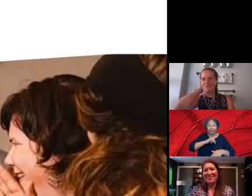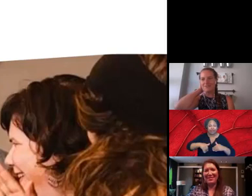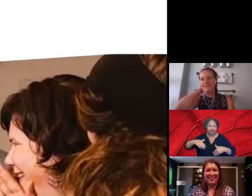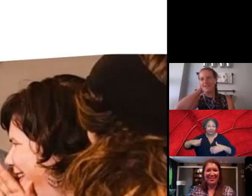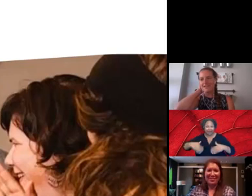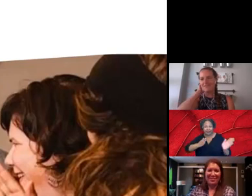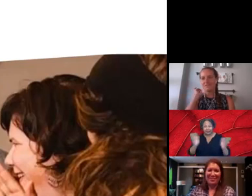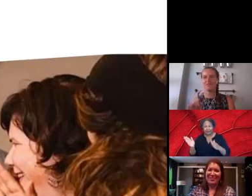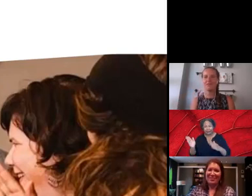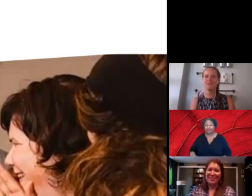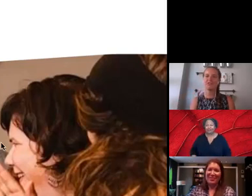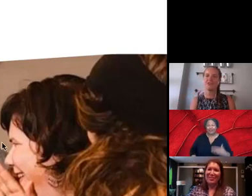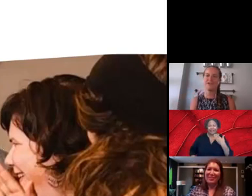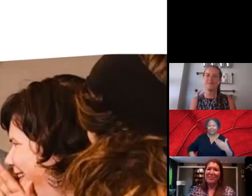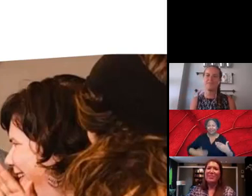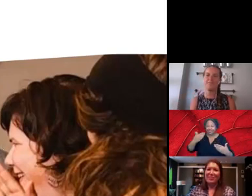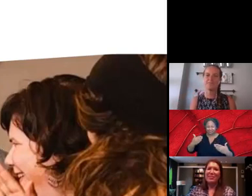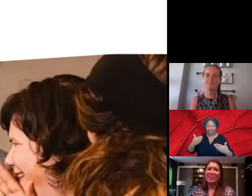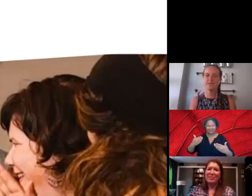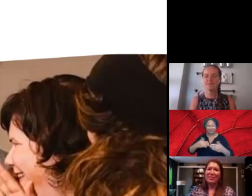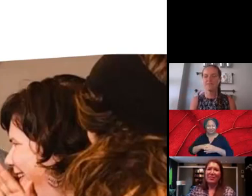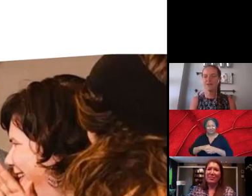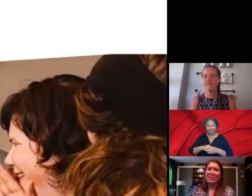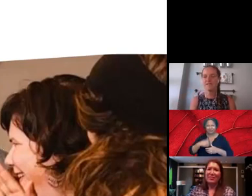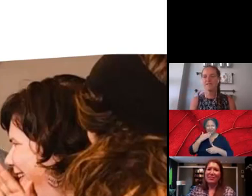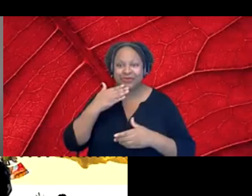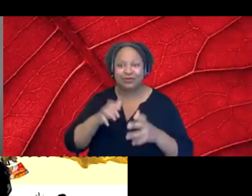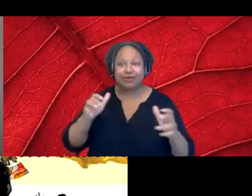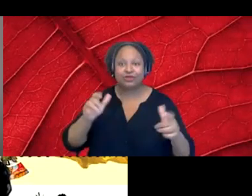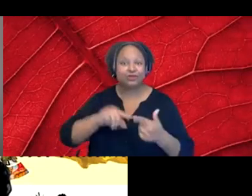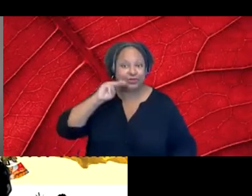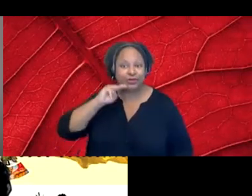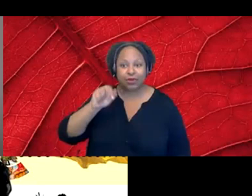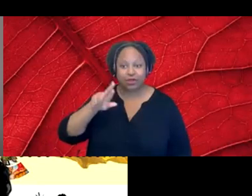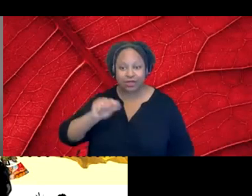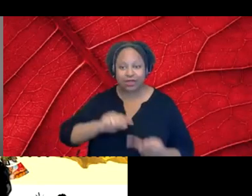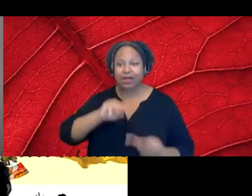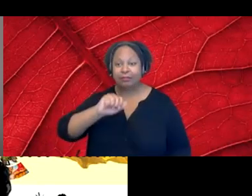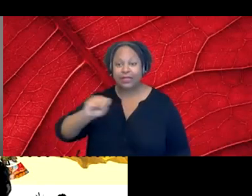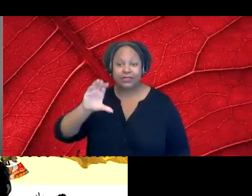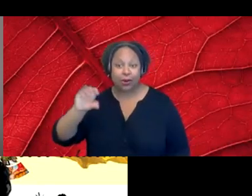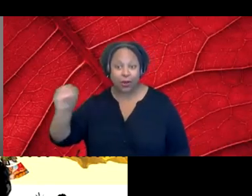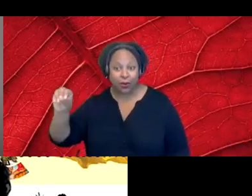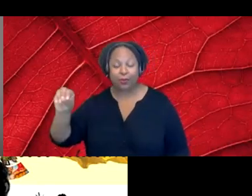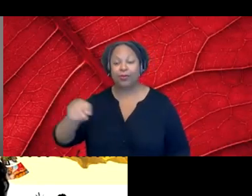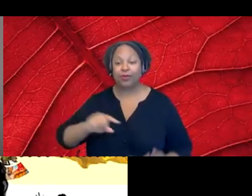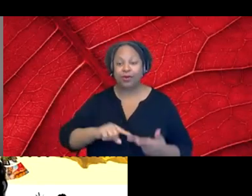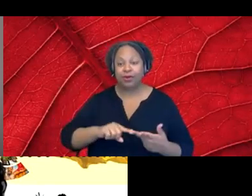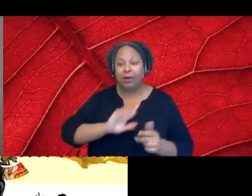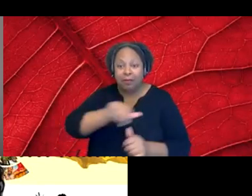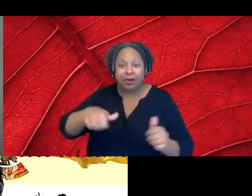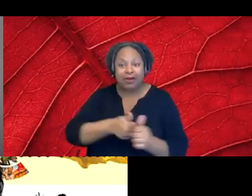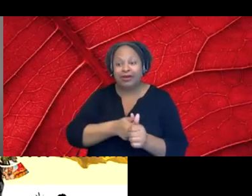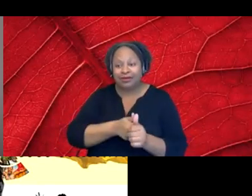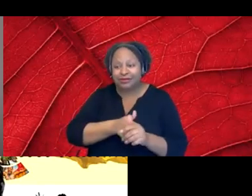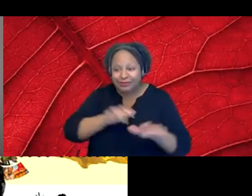So thank you so much to Marcia, to Miss Coco. Thank you to the behind the scenes